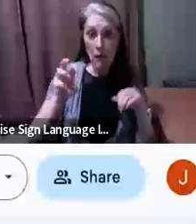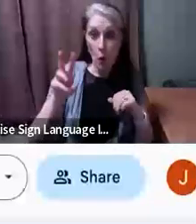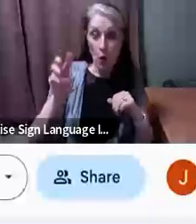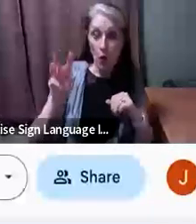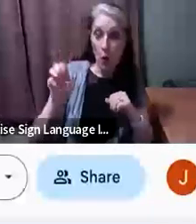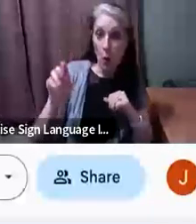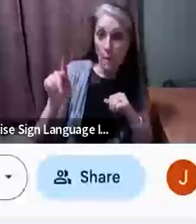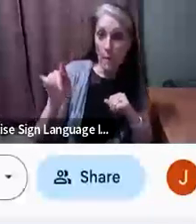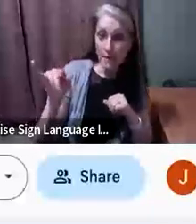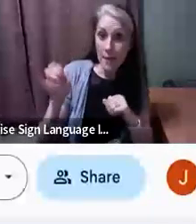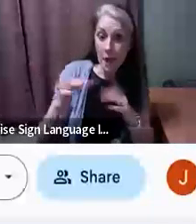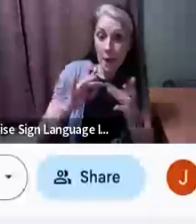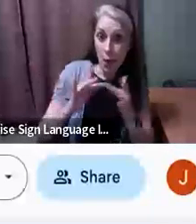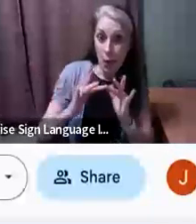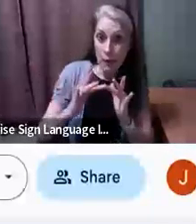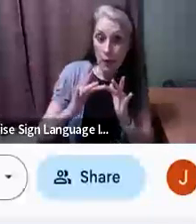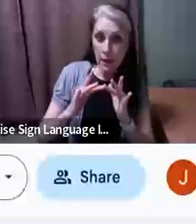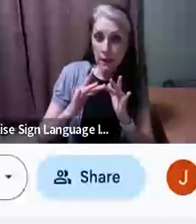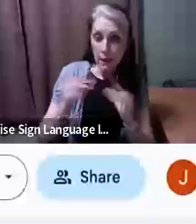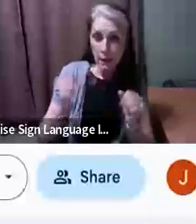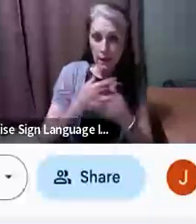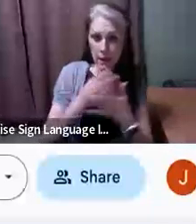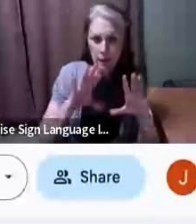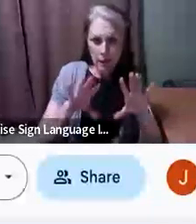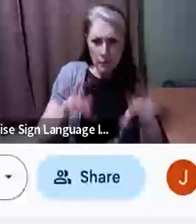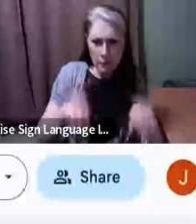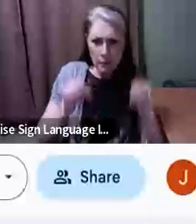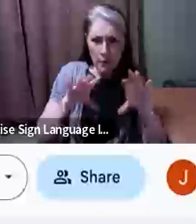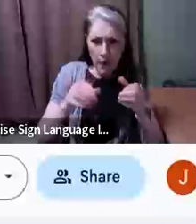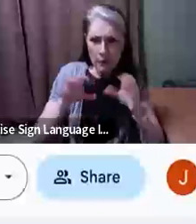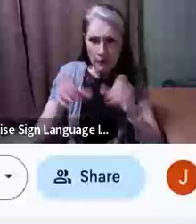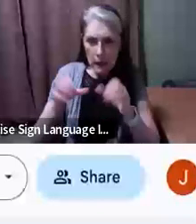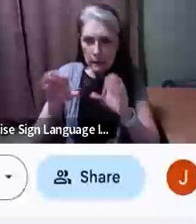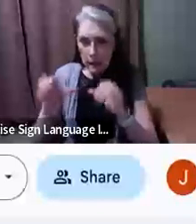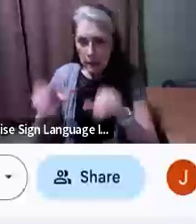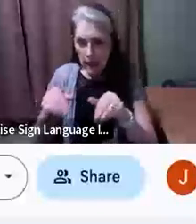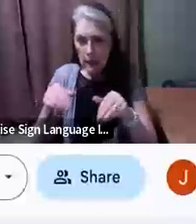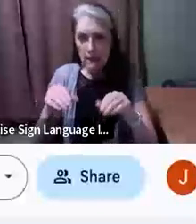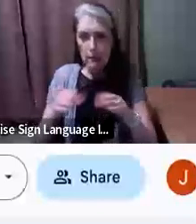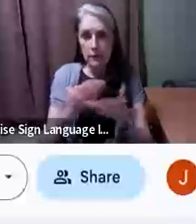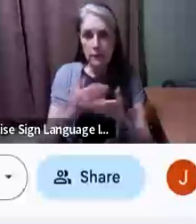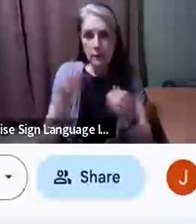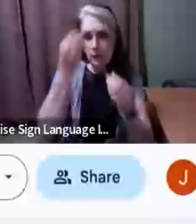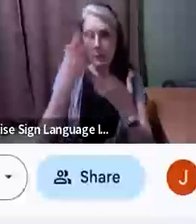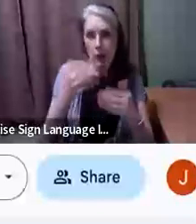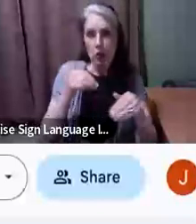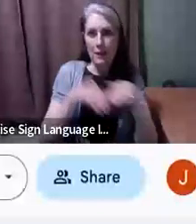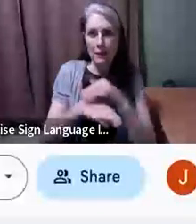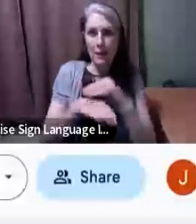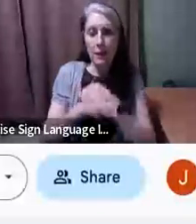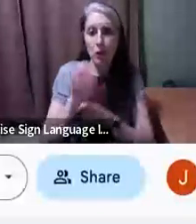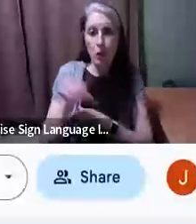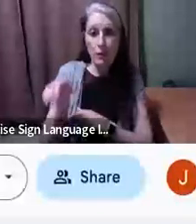know, and so we had to take all of these classes to make our content accessible. So closed captioning